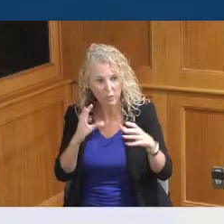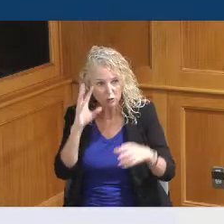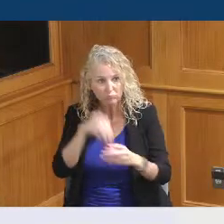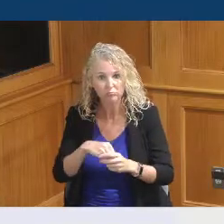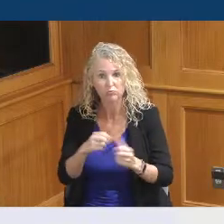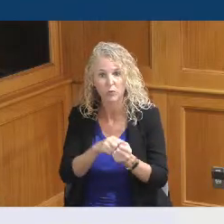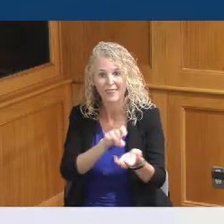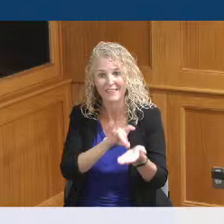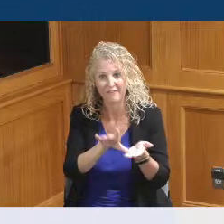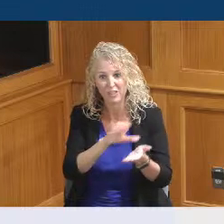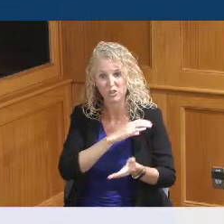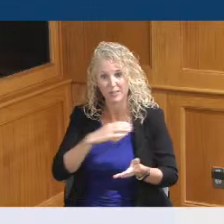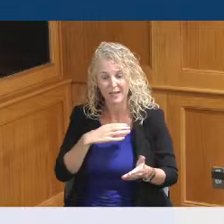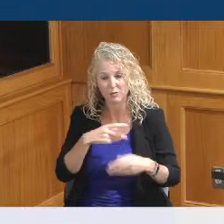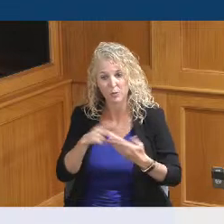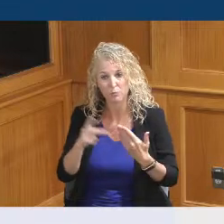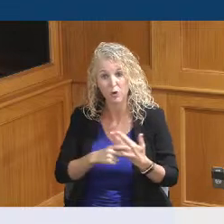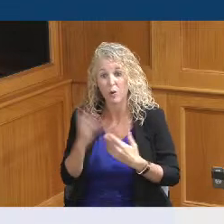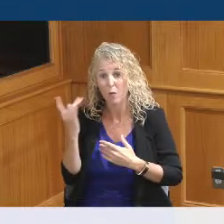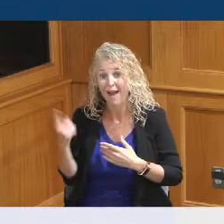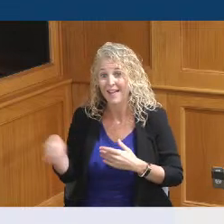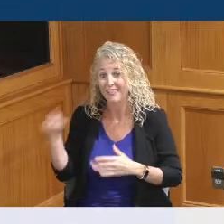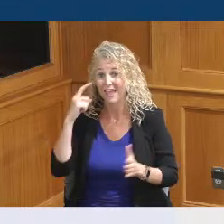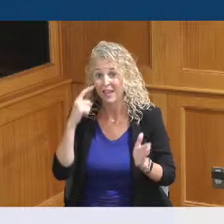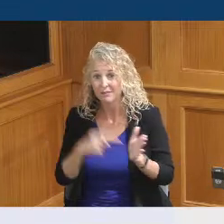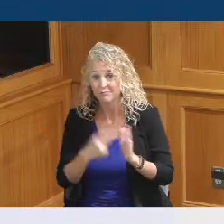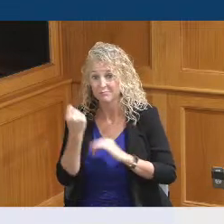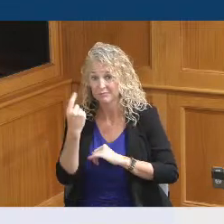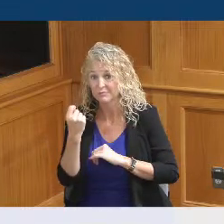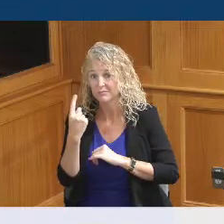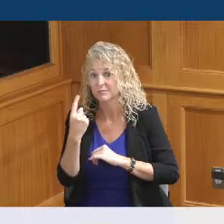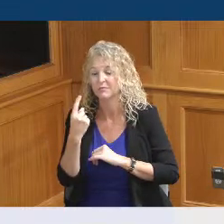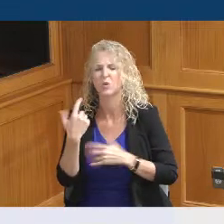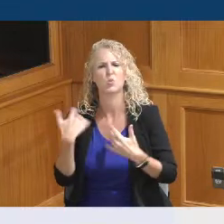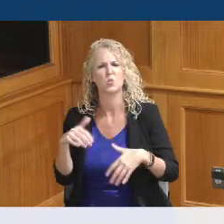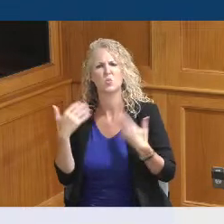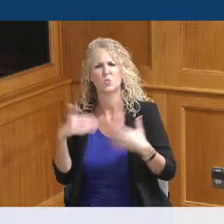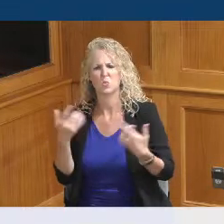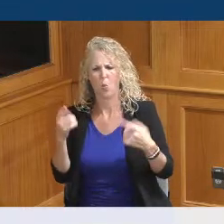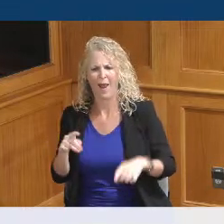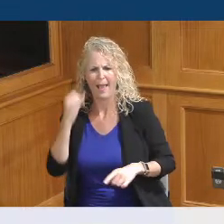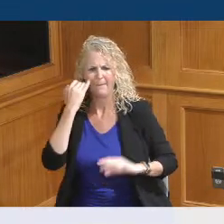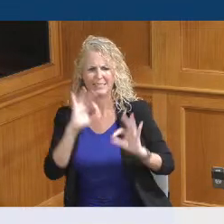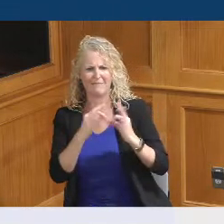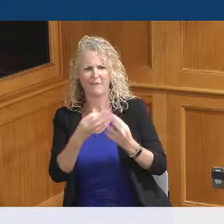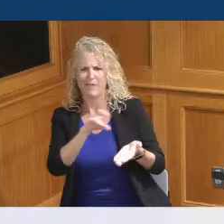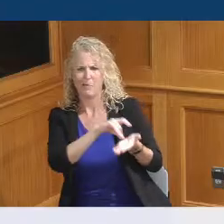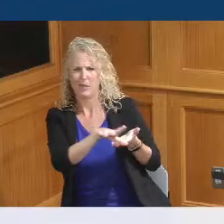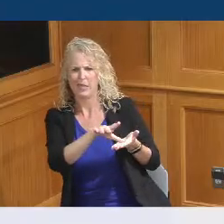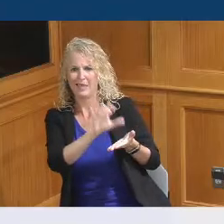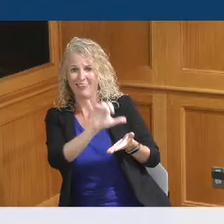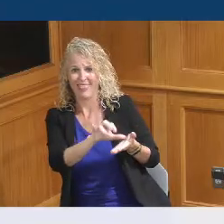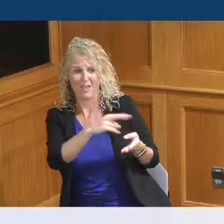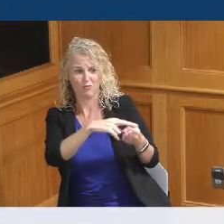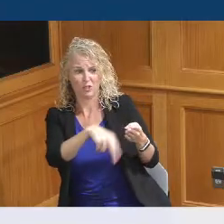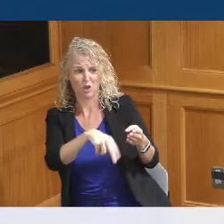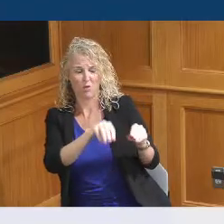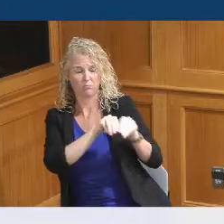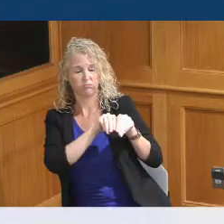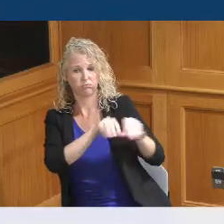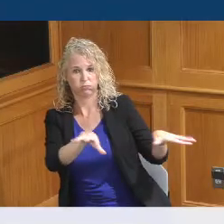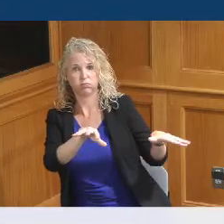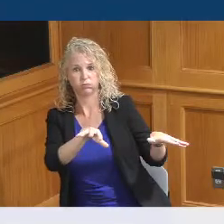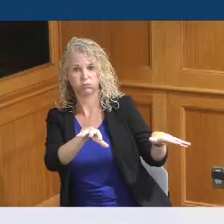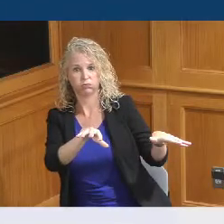eviction counsel program because they recognize the collateral consequences of evictions affect everyone and